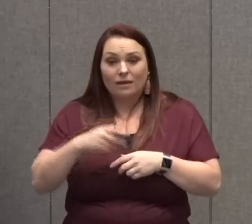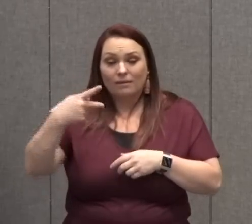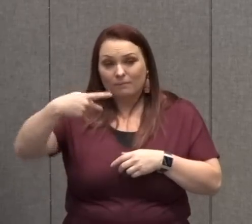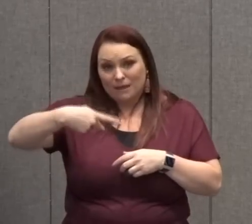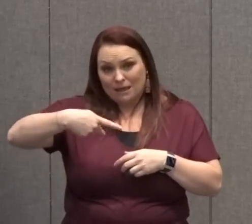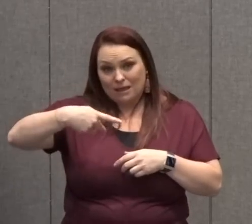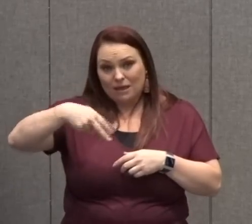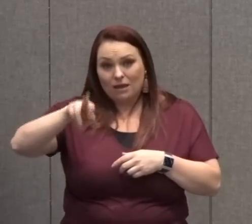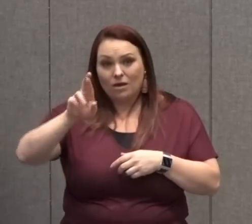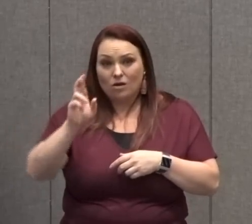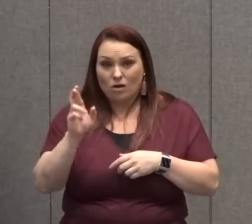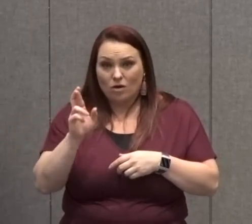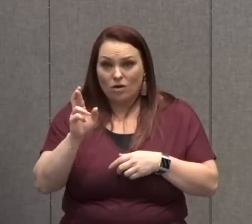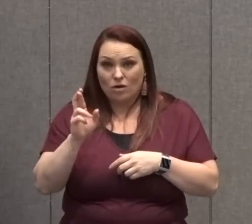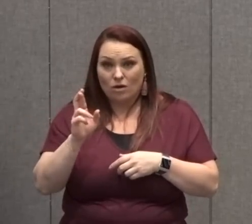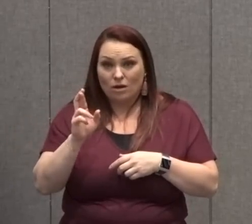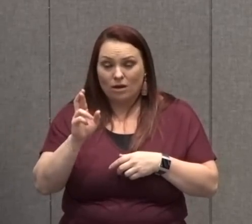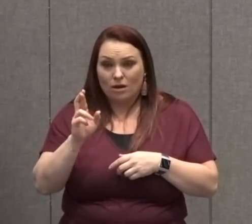R